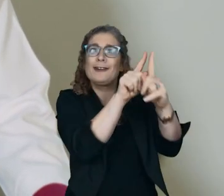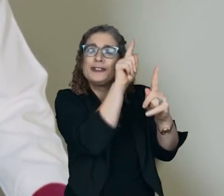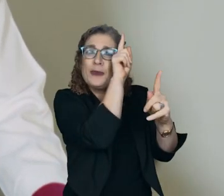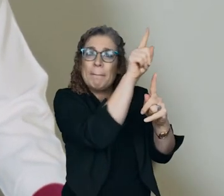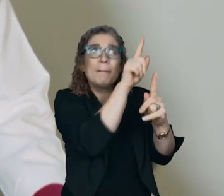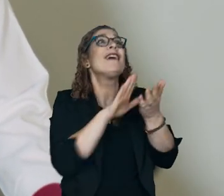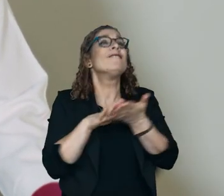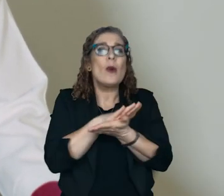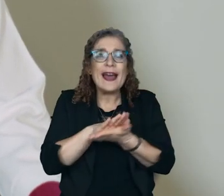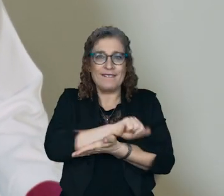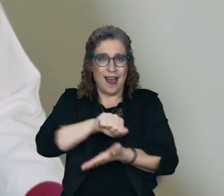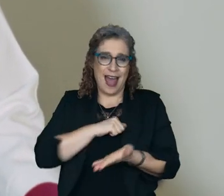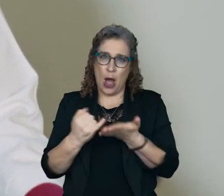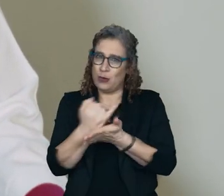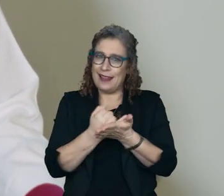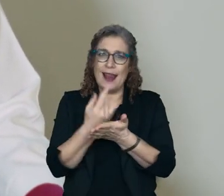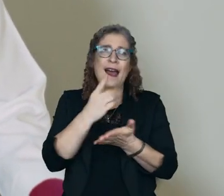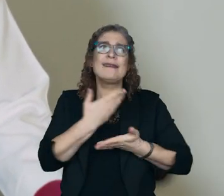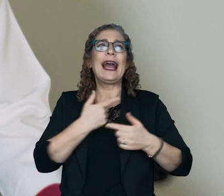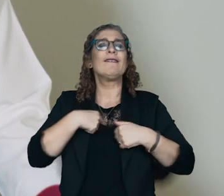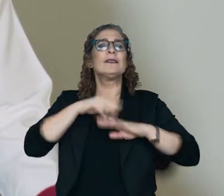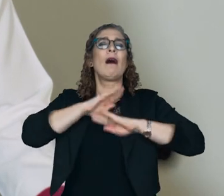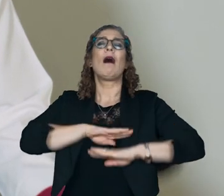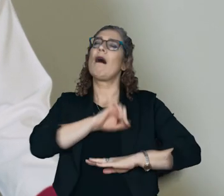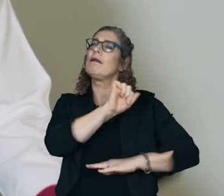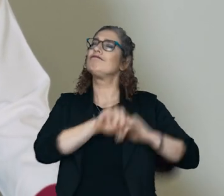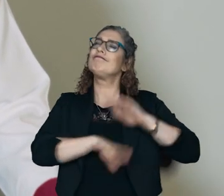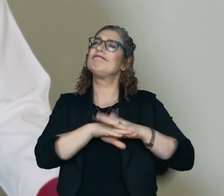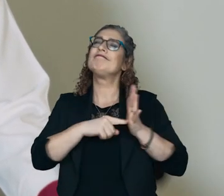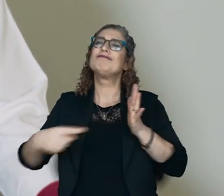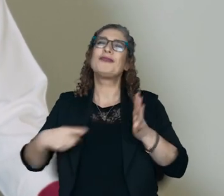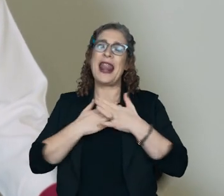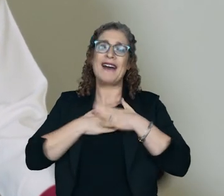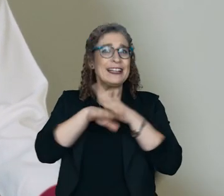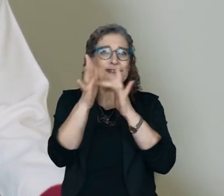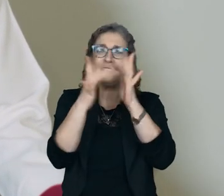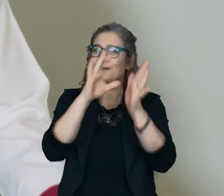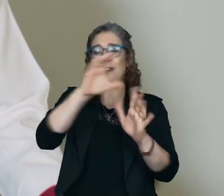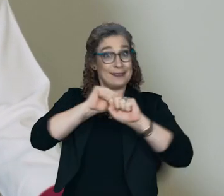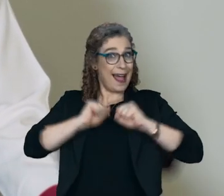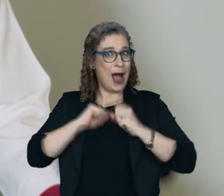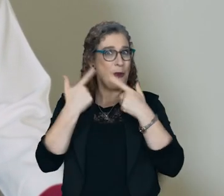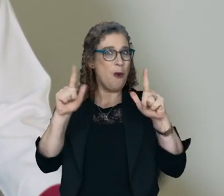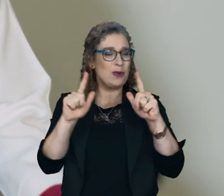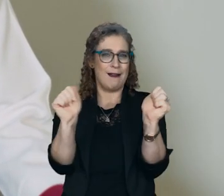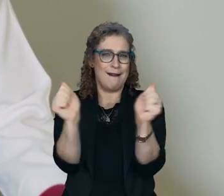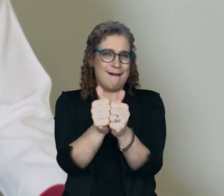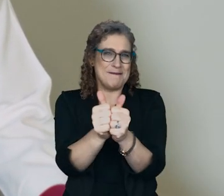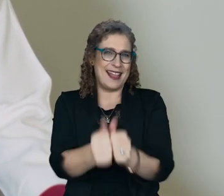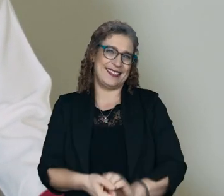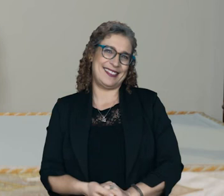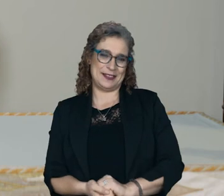forgive us our sins, and assure us of his eternal love. In Jesus Christ our Lord.